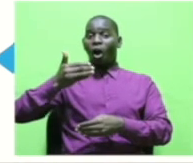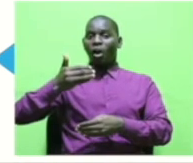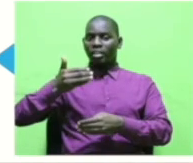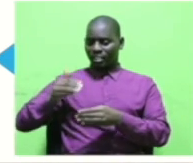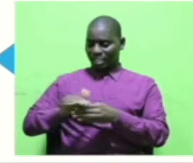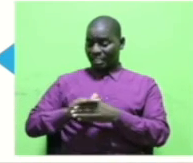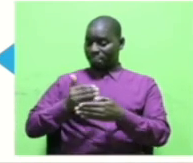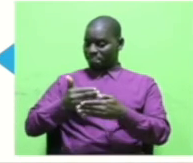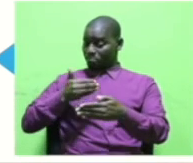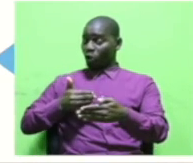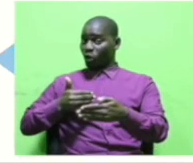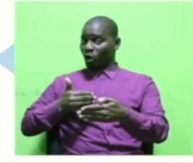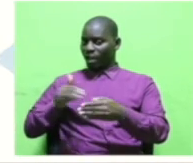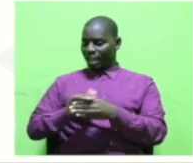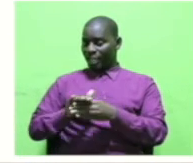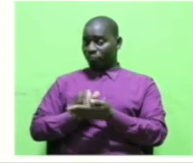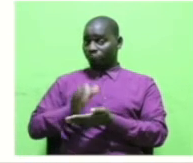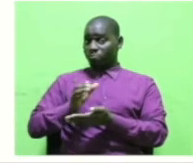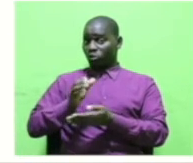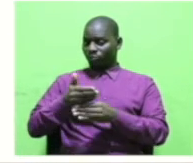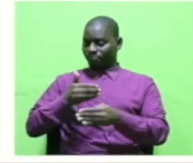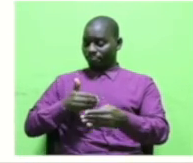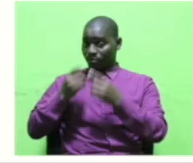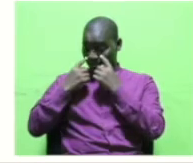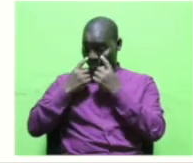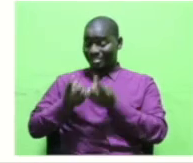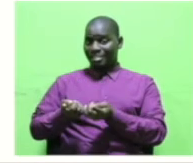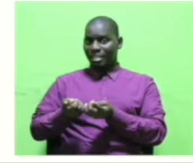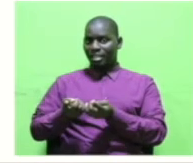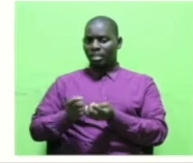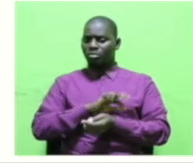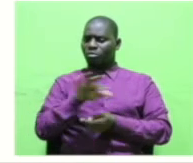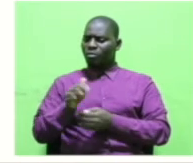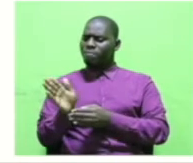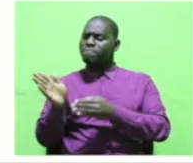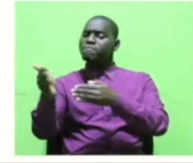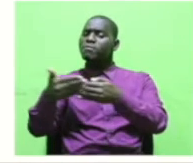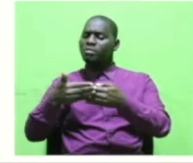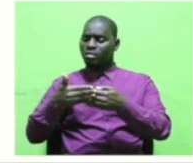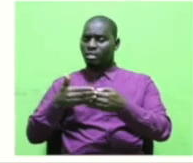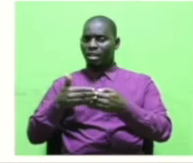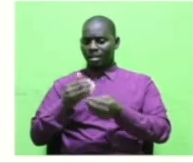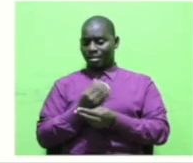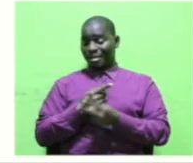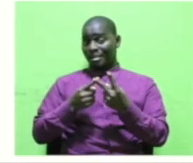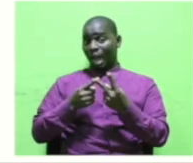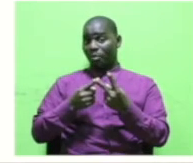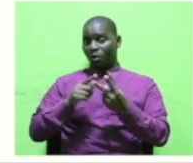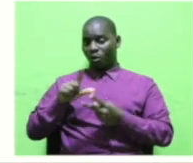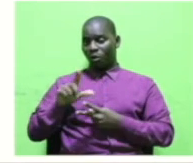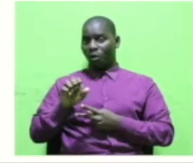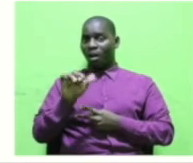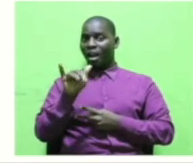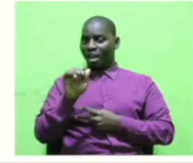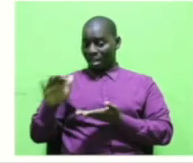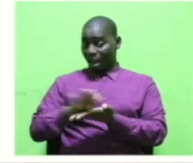as you can see. It is enclosed by a double layer of tough inelastic membrane called